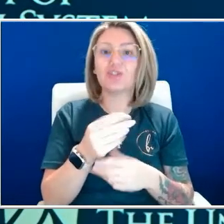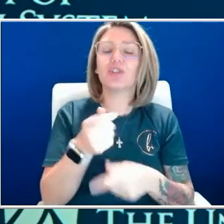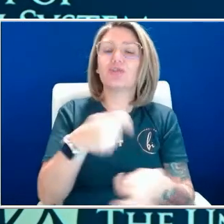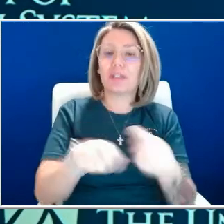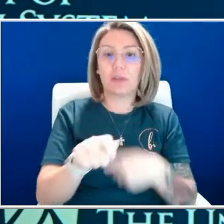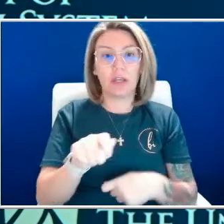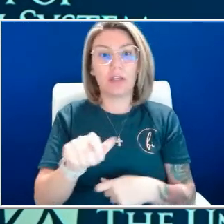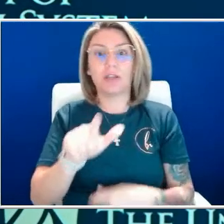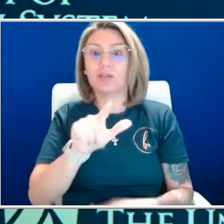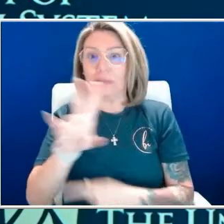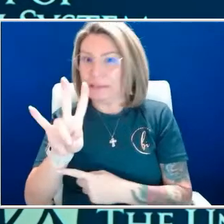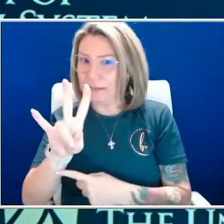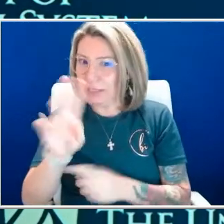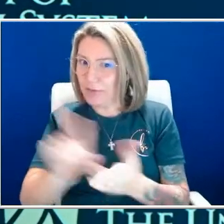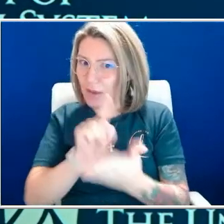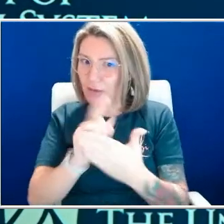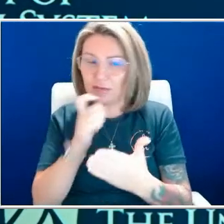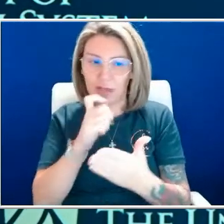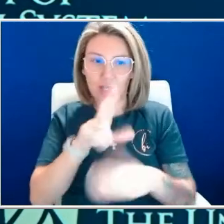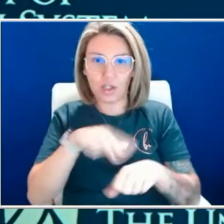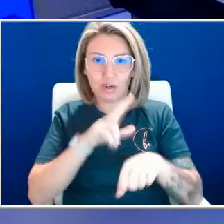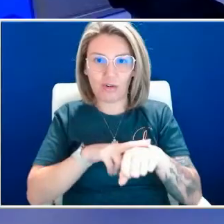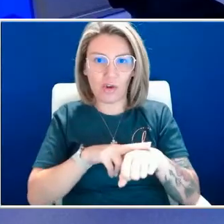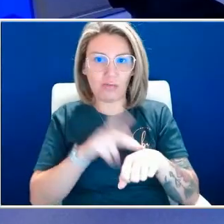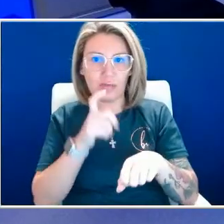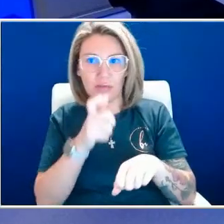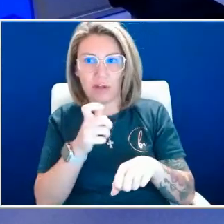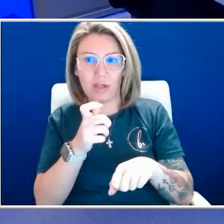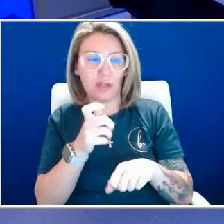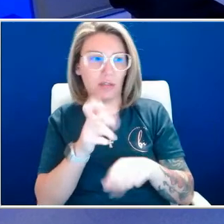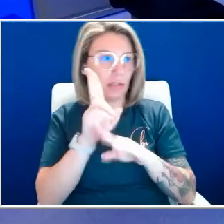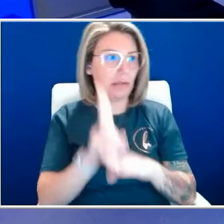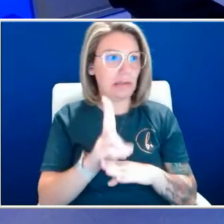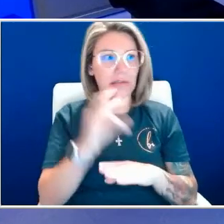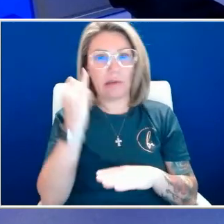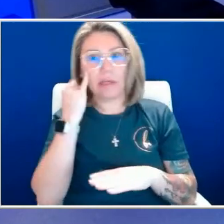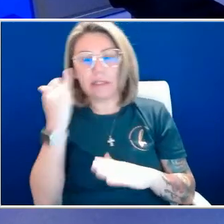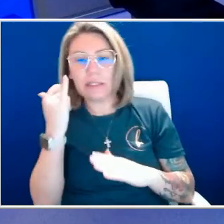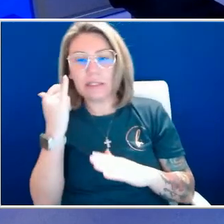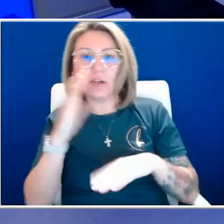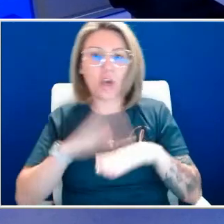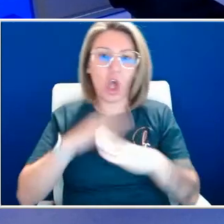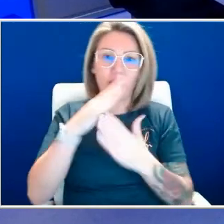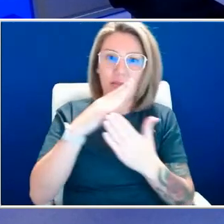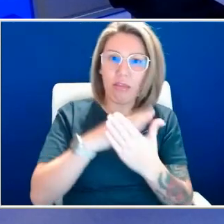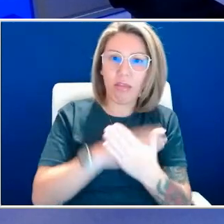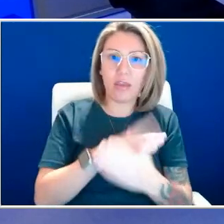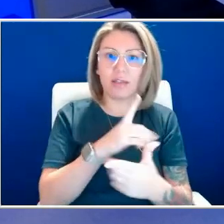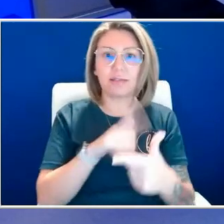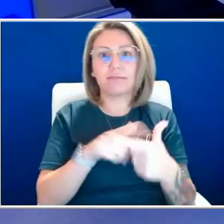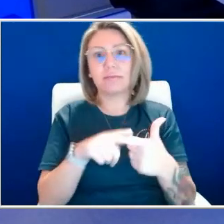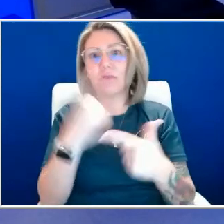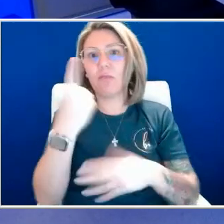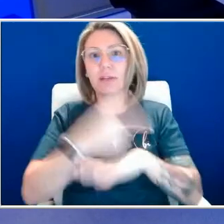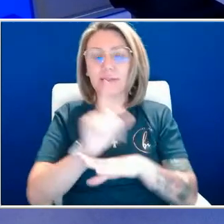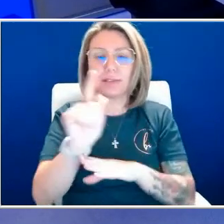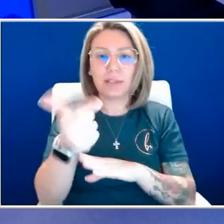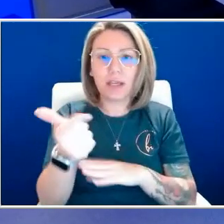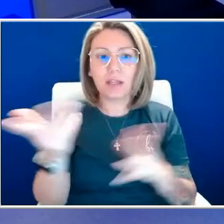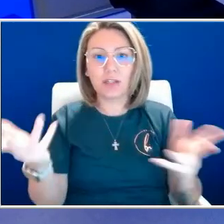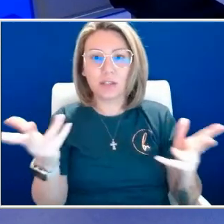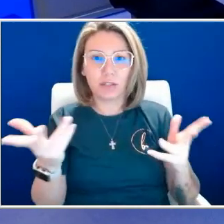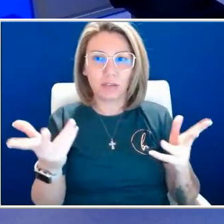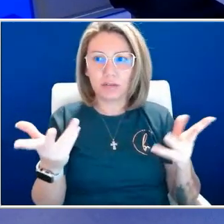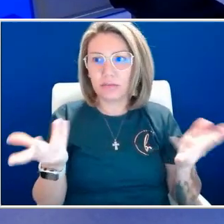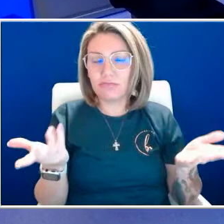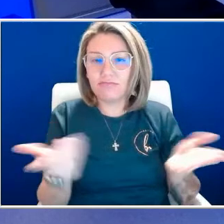the norm. Well, you barely have time to get used to the idea that you've been put on the list, and then a day later, you're thinking you're at least going to wait weeks and